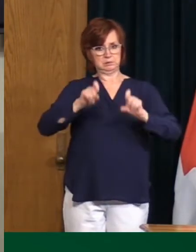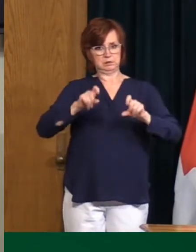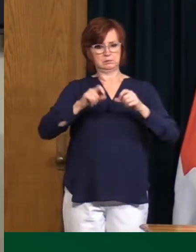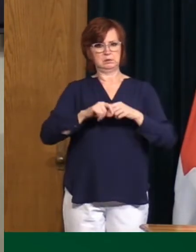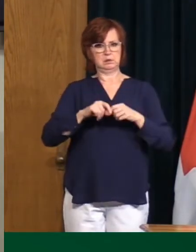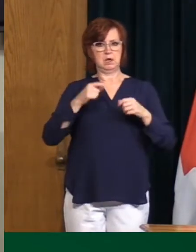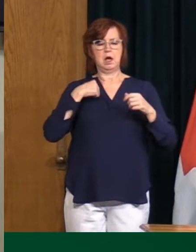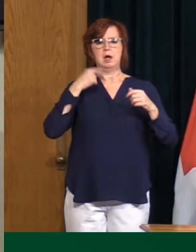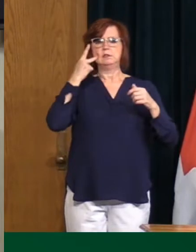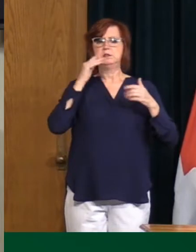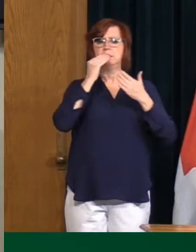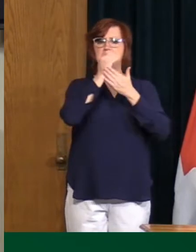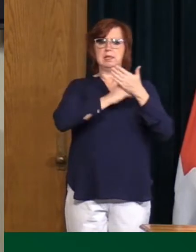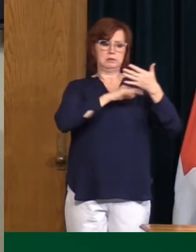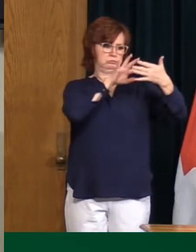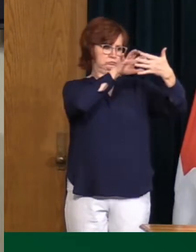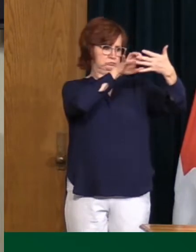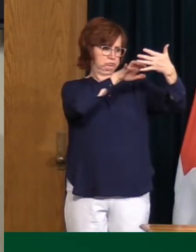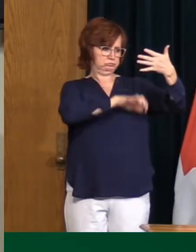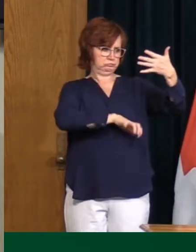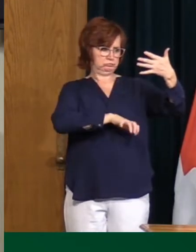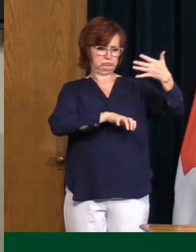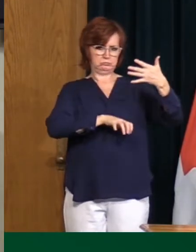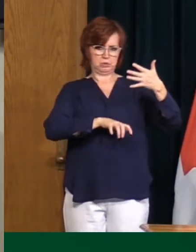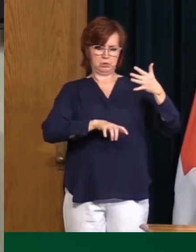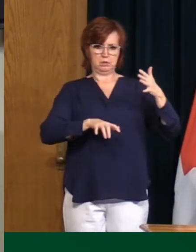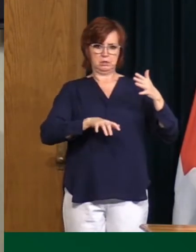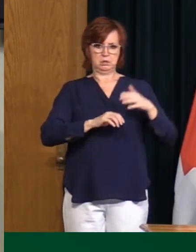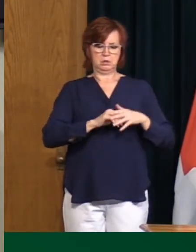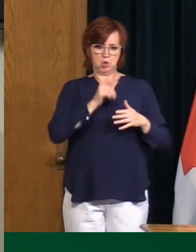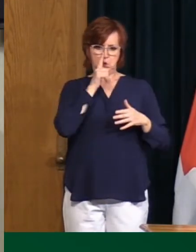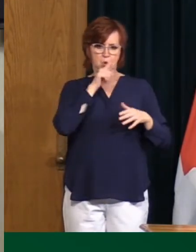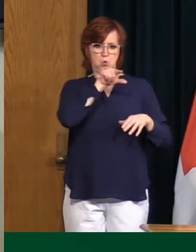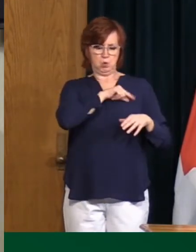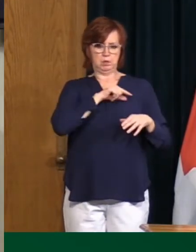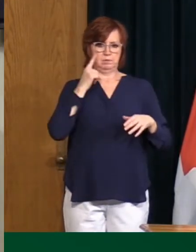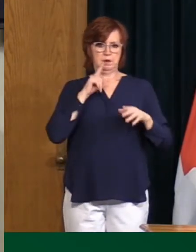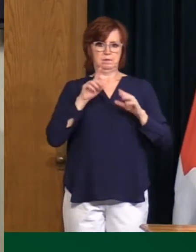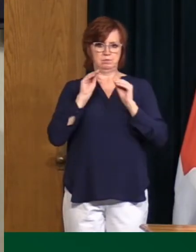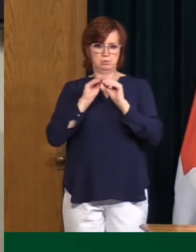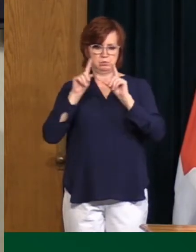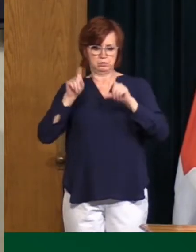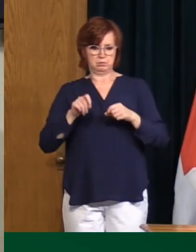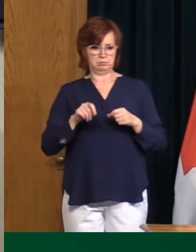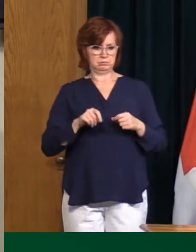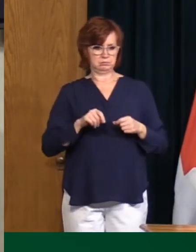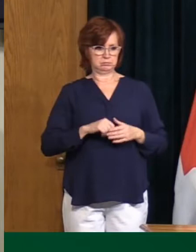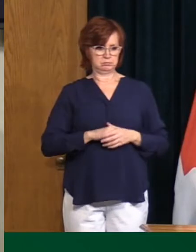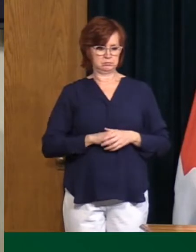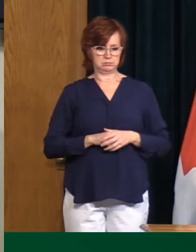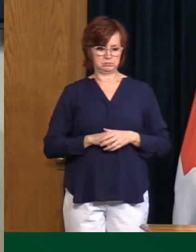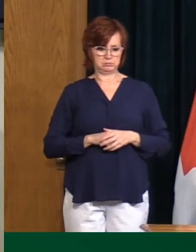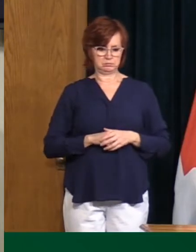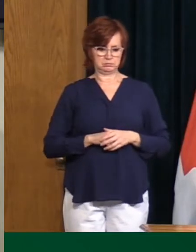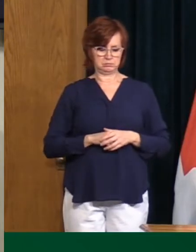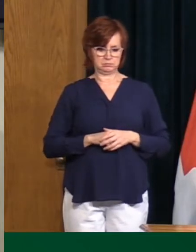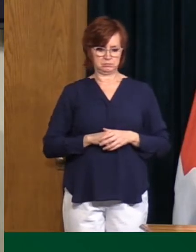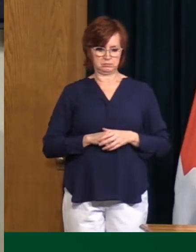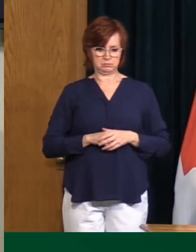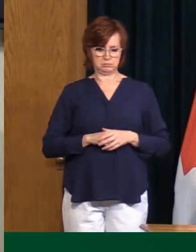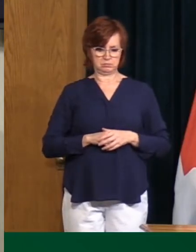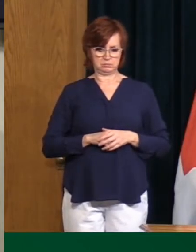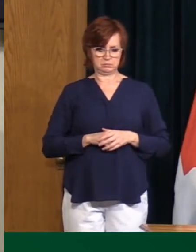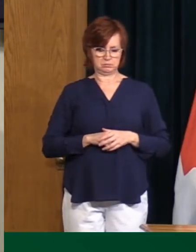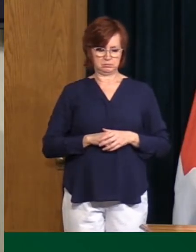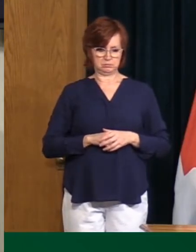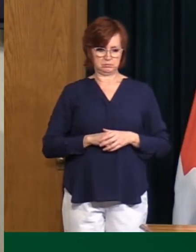criteria. I guess, are there certain people that you would say do not get tested right now